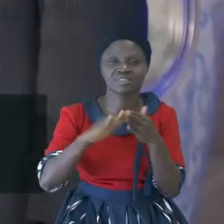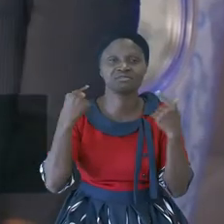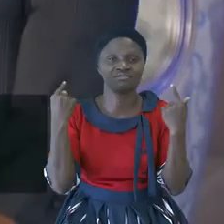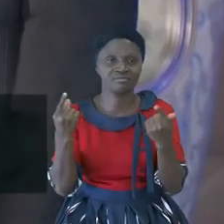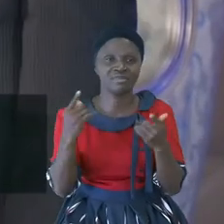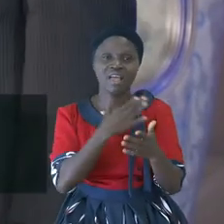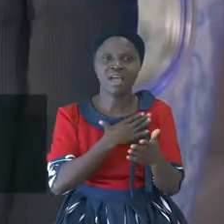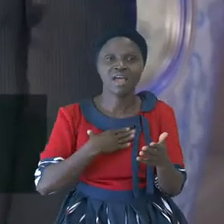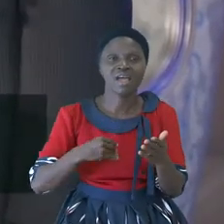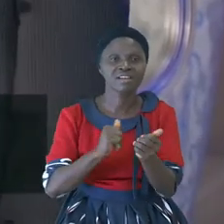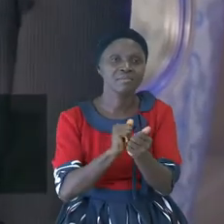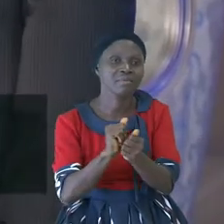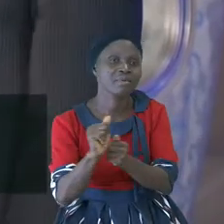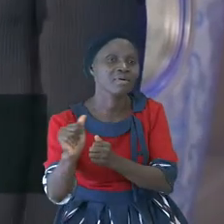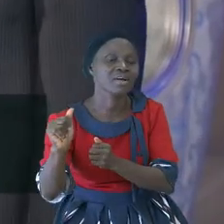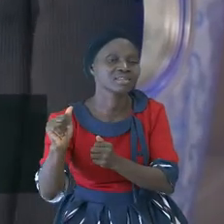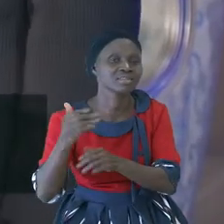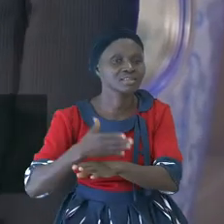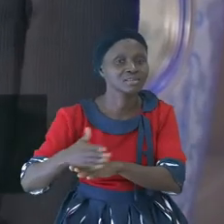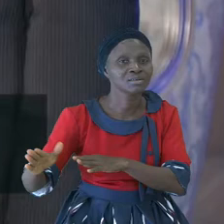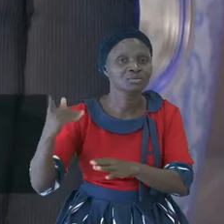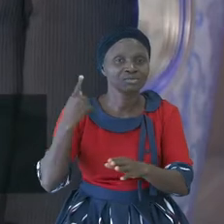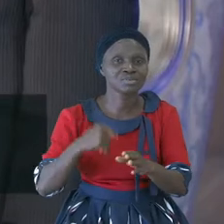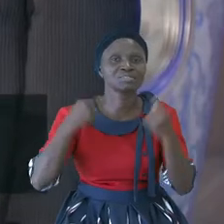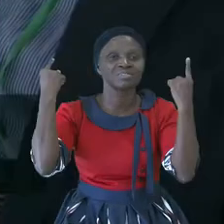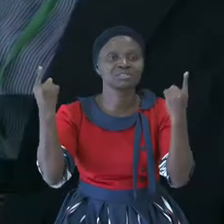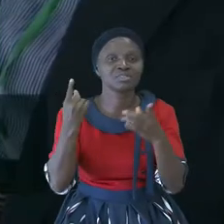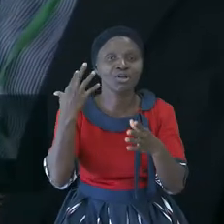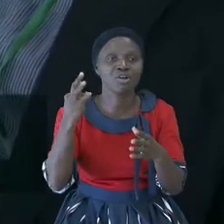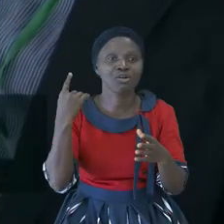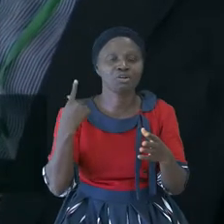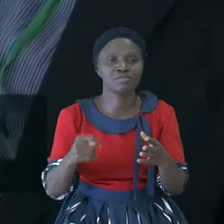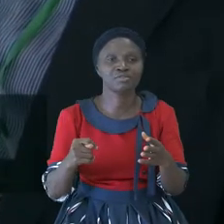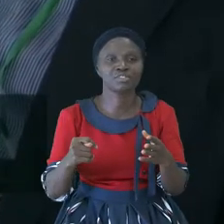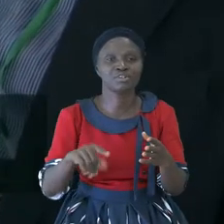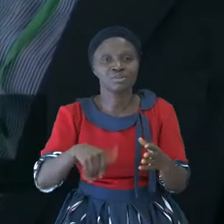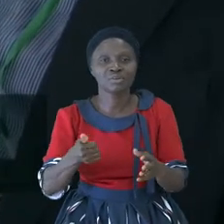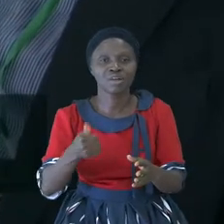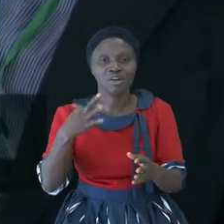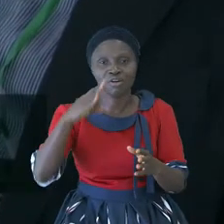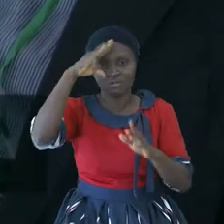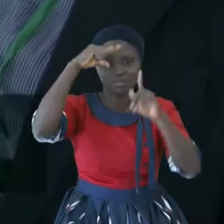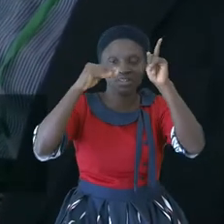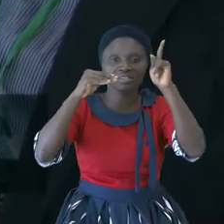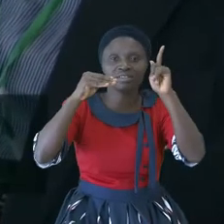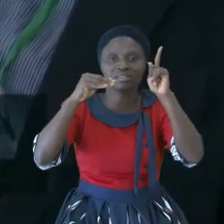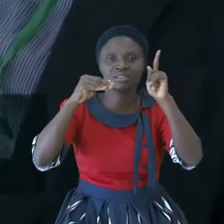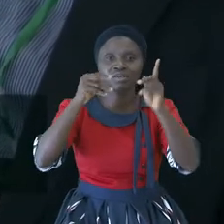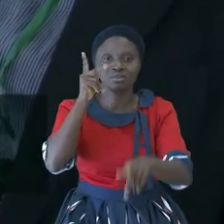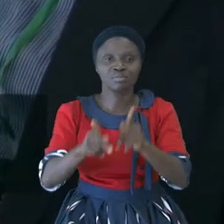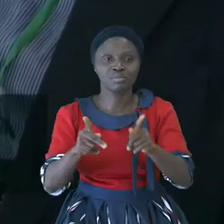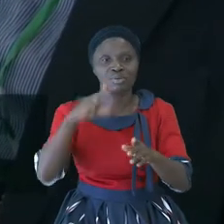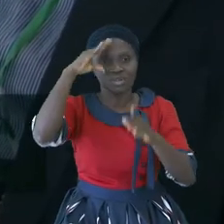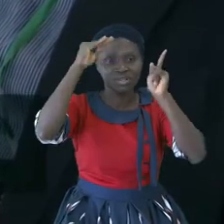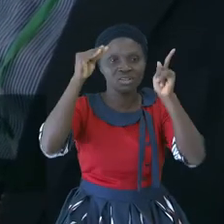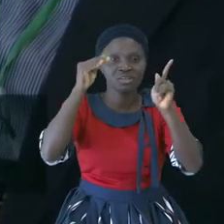passeth by the transgression of the remnant of his heritage? He retaineth not his